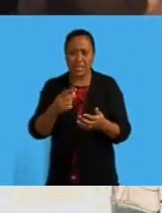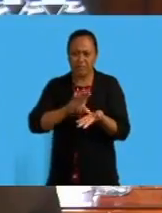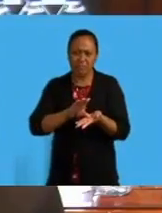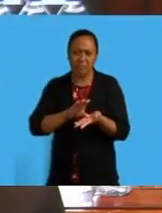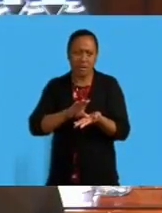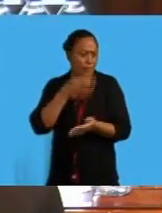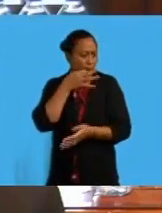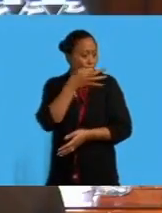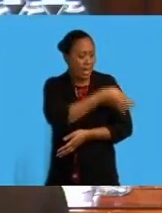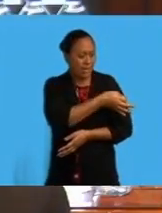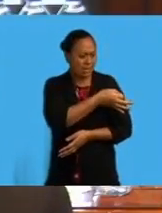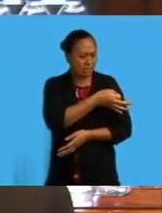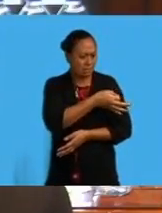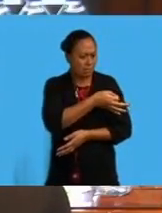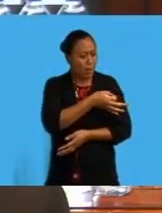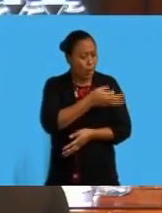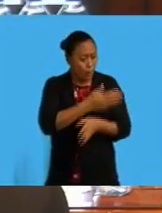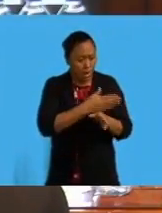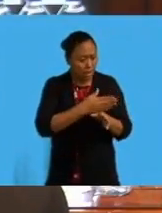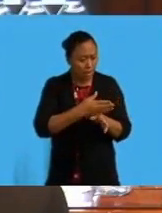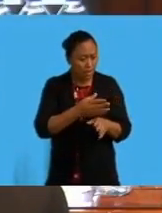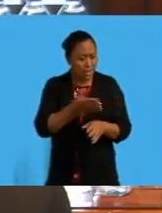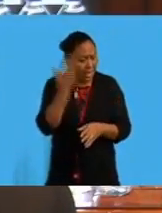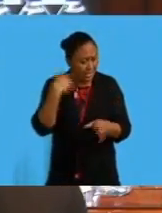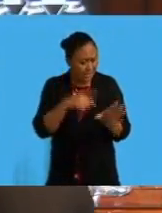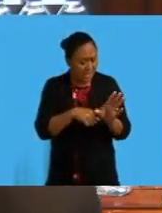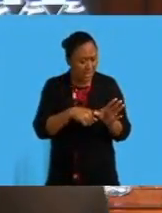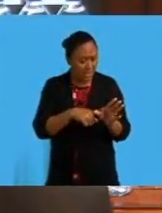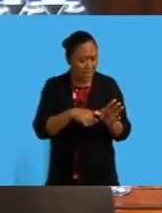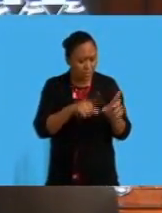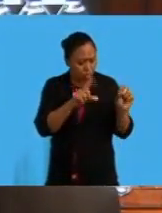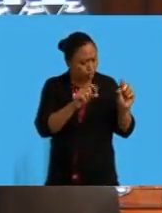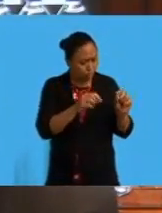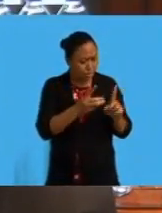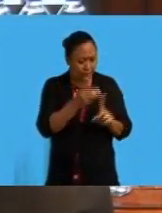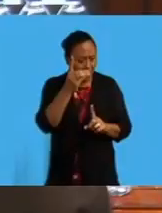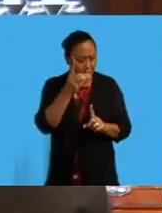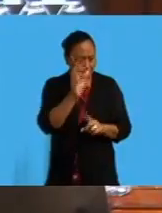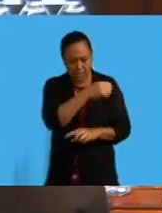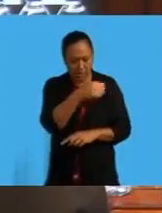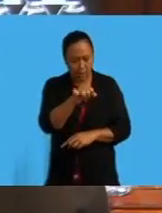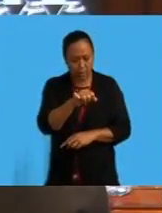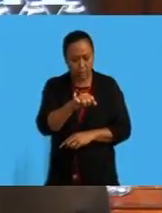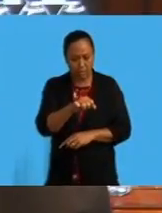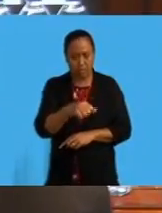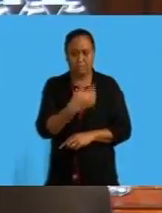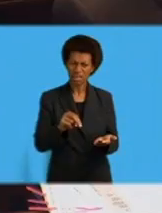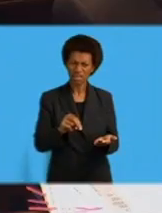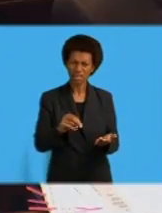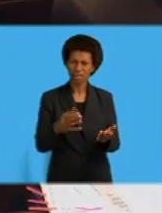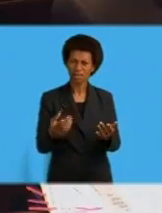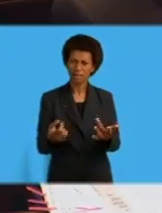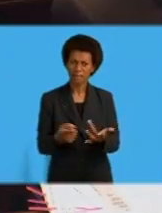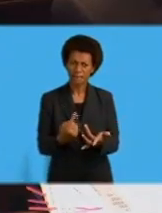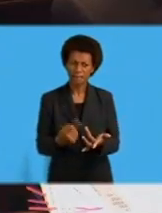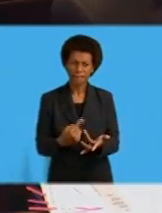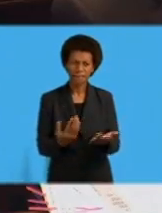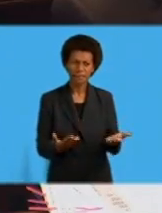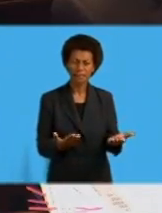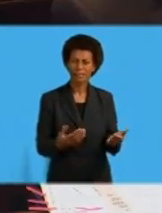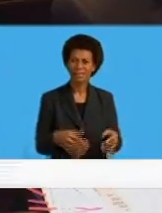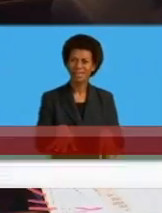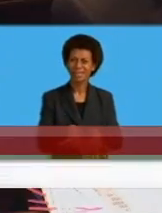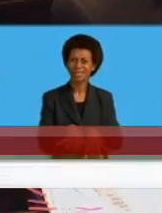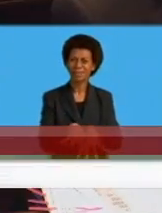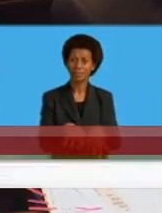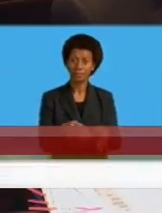stick to the motion whether to increase or decrease Corvus allocation and not divert from it by making speculations. No need to give all this